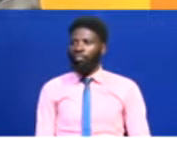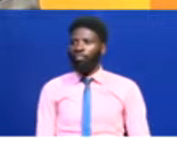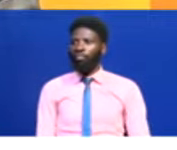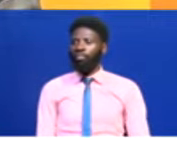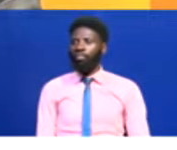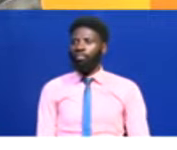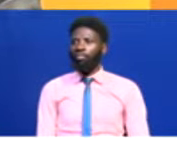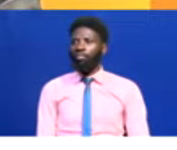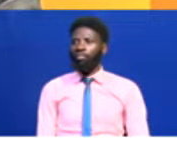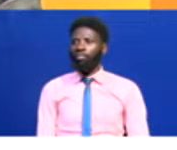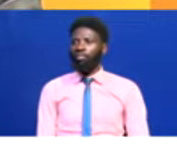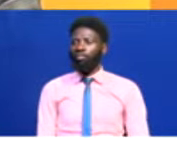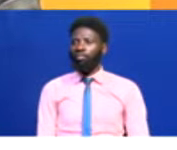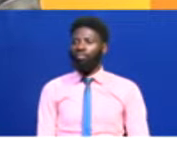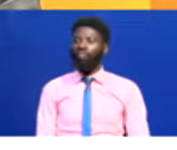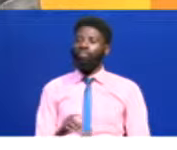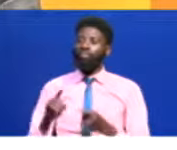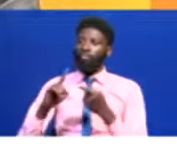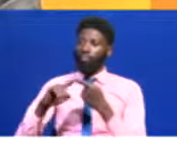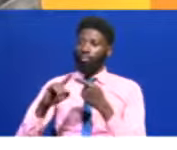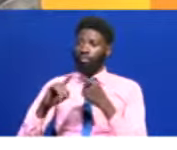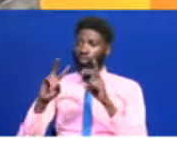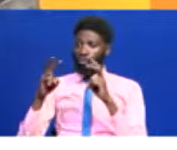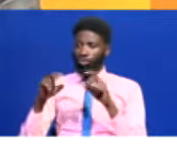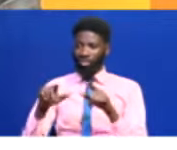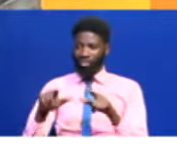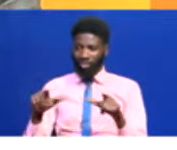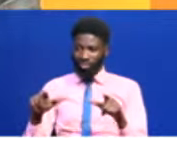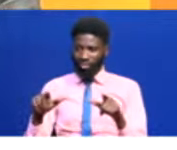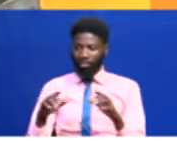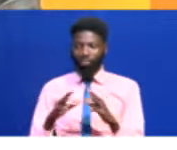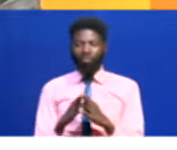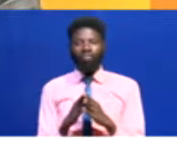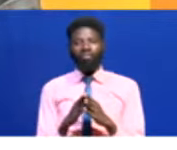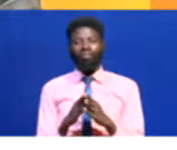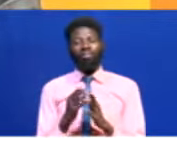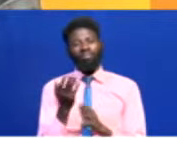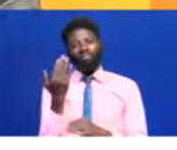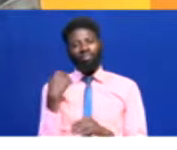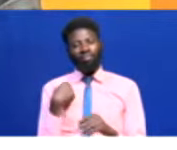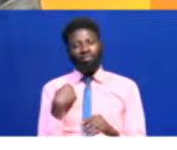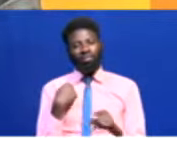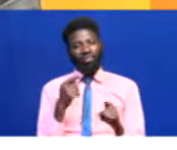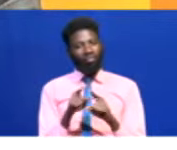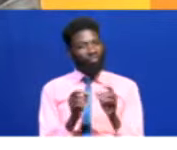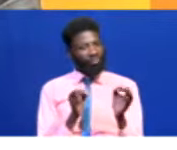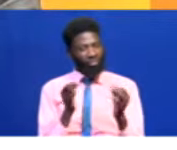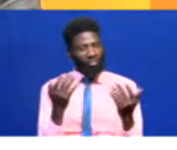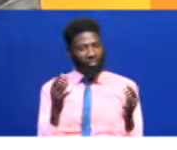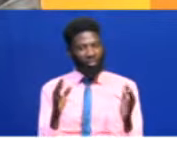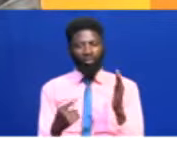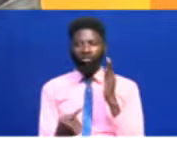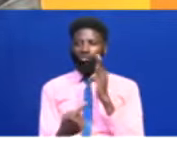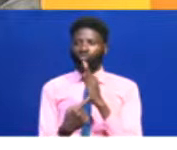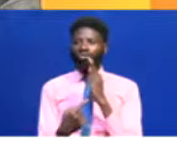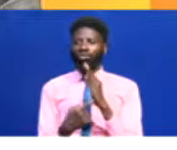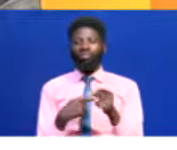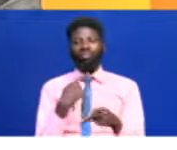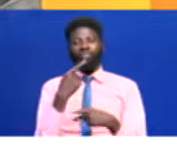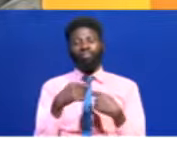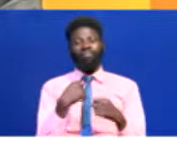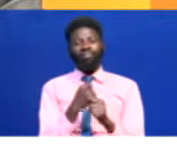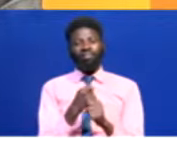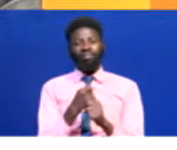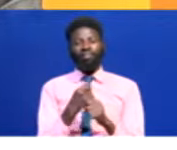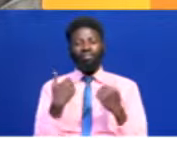One, on matters lands, as I have indicated, digitization to me has